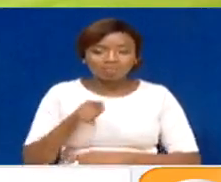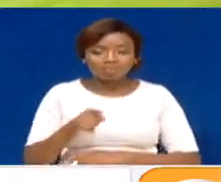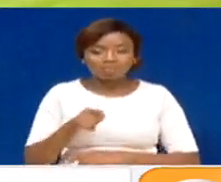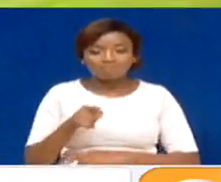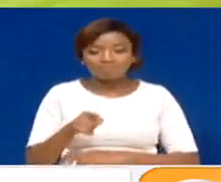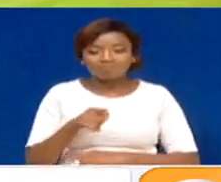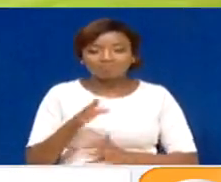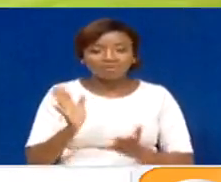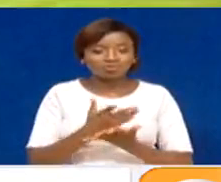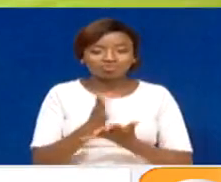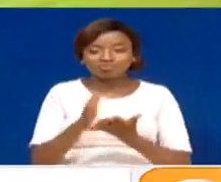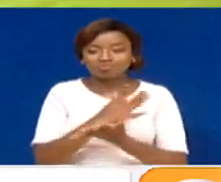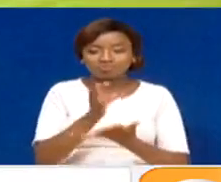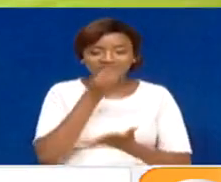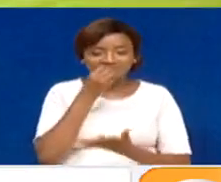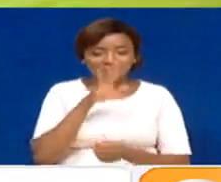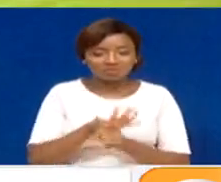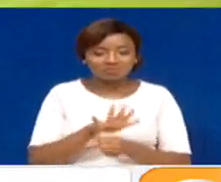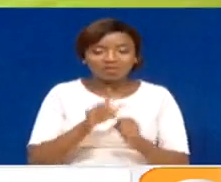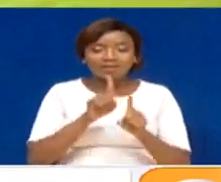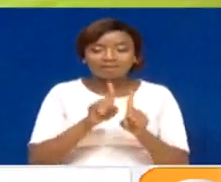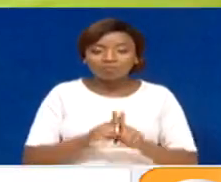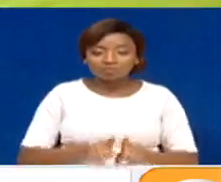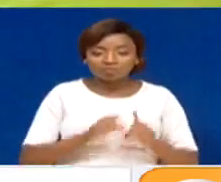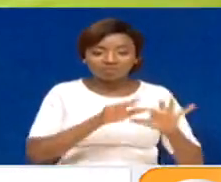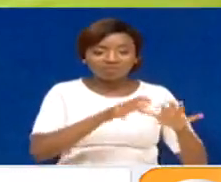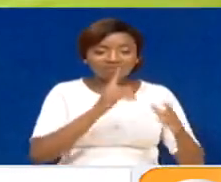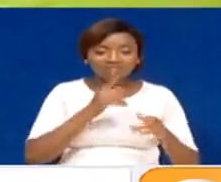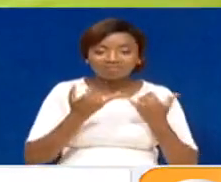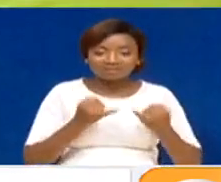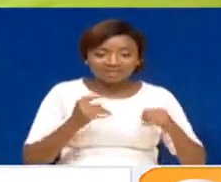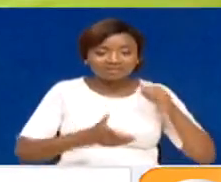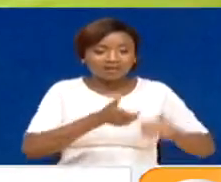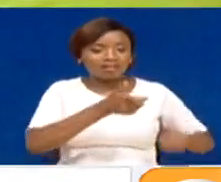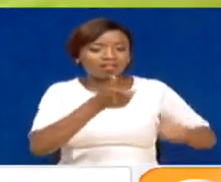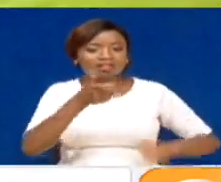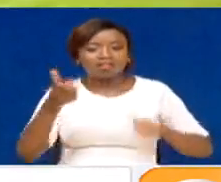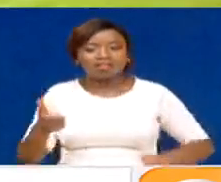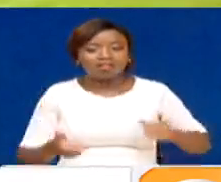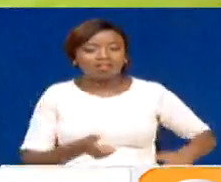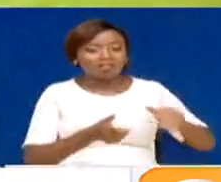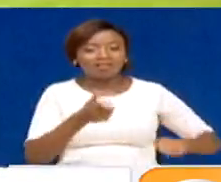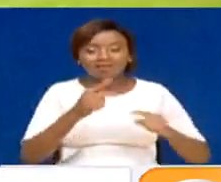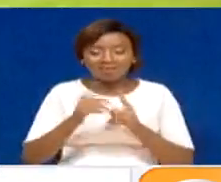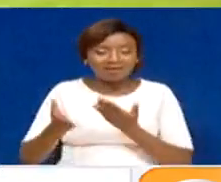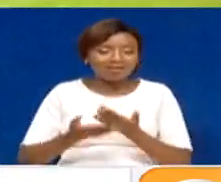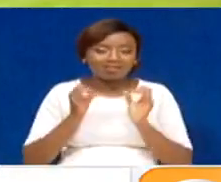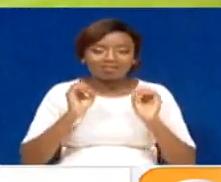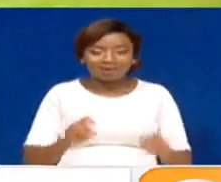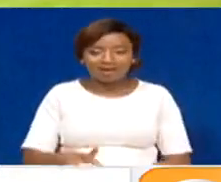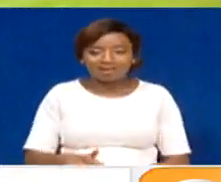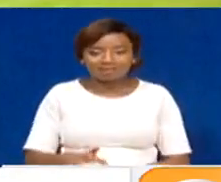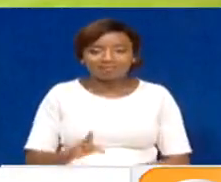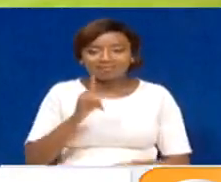has destroyed hundreds of acres of crop. According to farmers, efforts to use the chemical control to contain the destructive worms